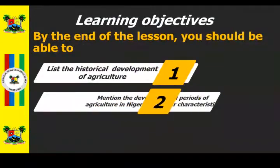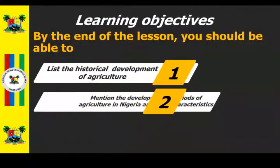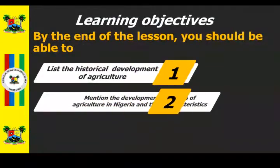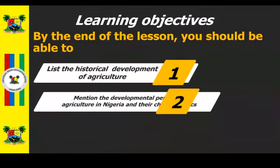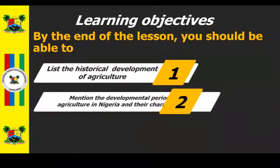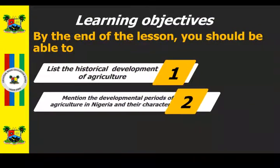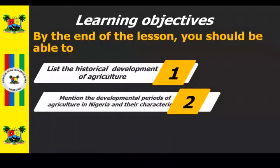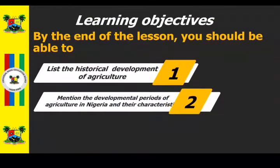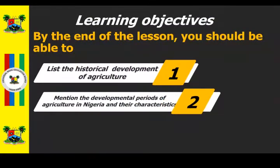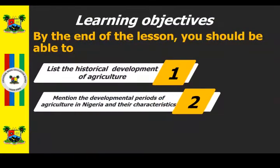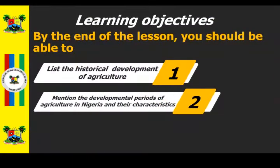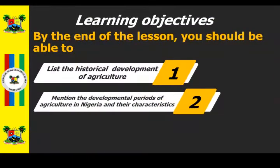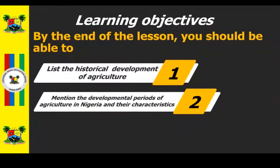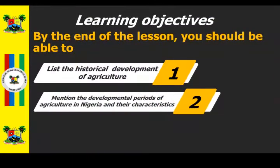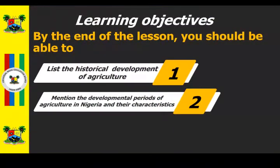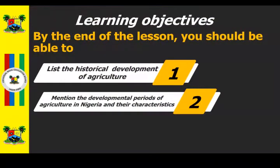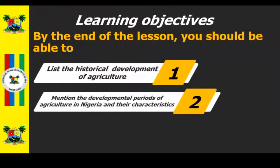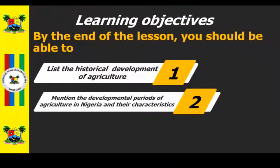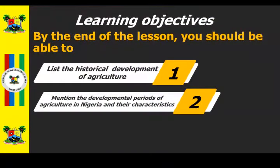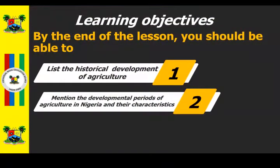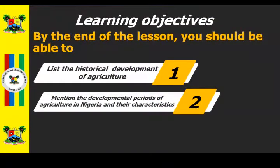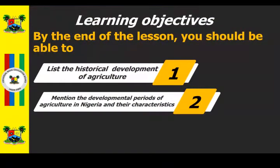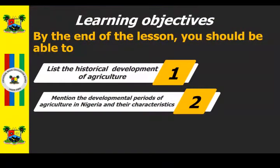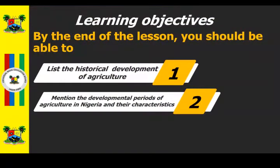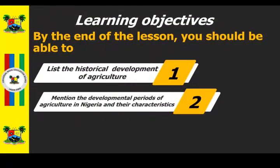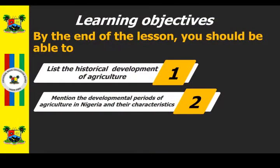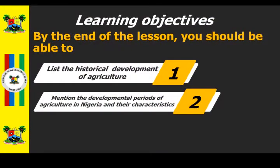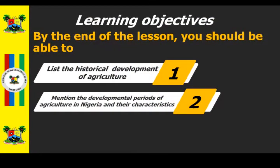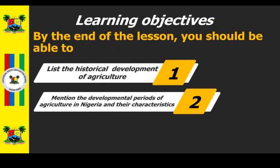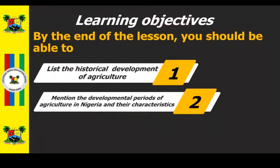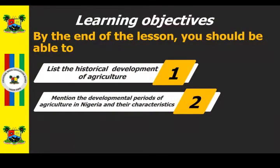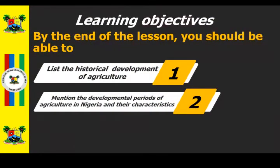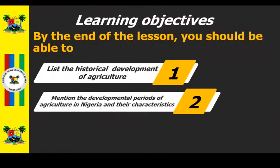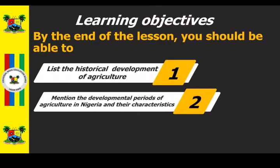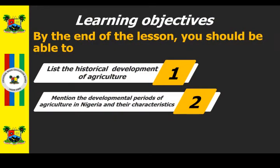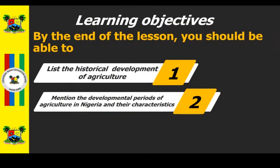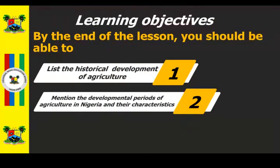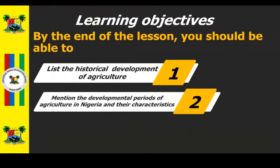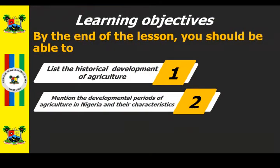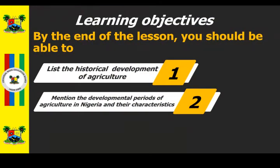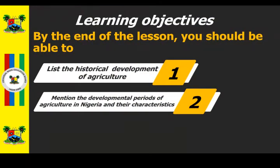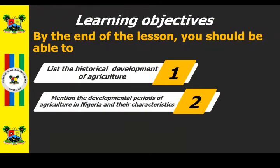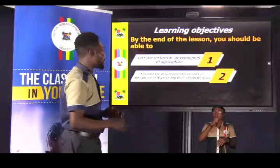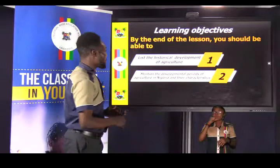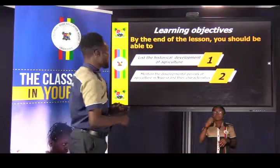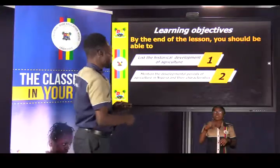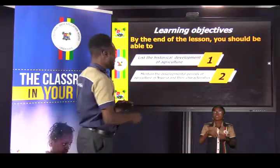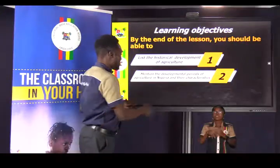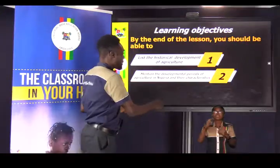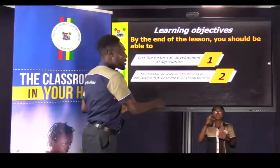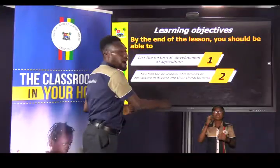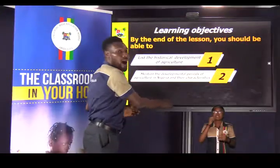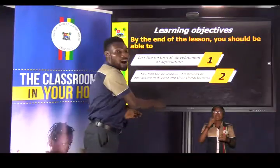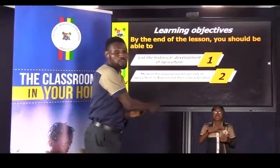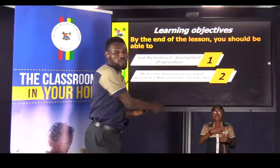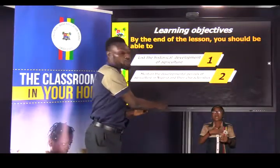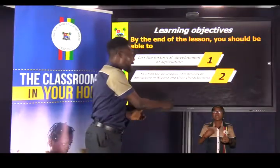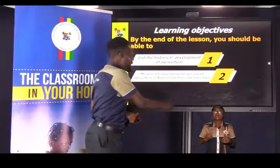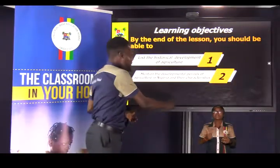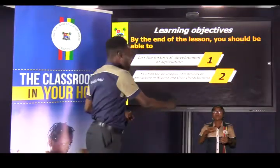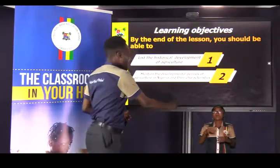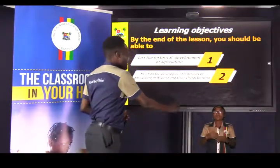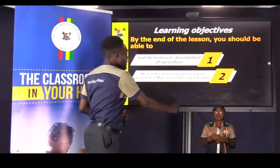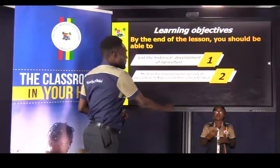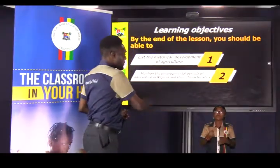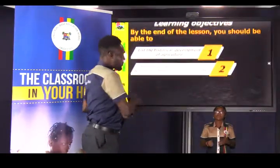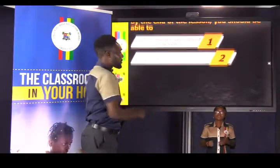mention the developmental periods of agriculture in Nigeria and their characteristics. Are you